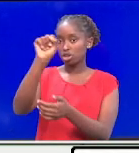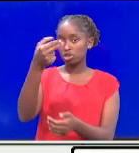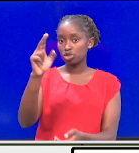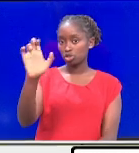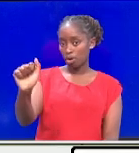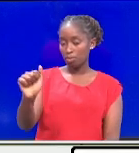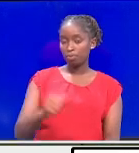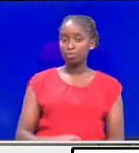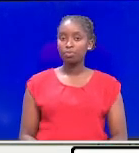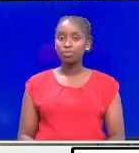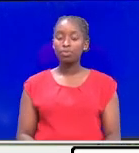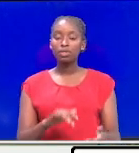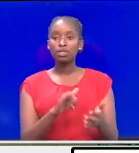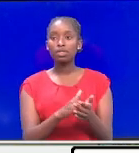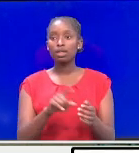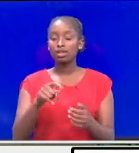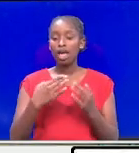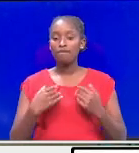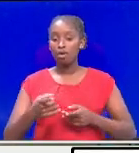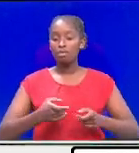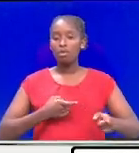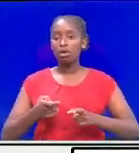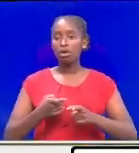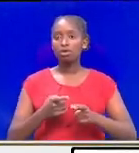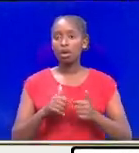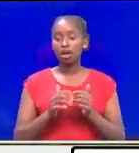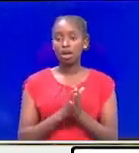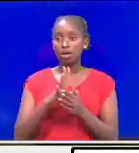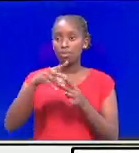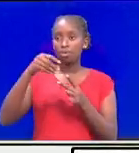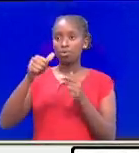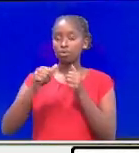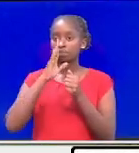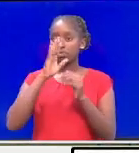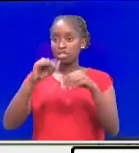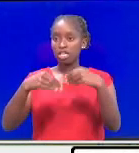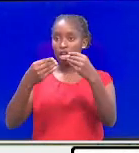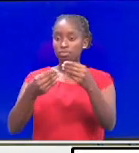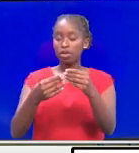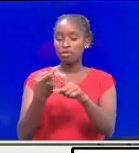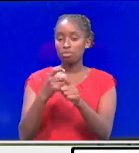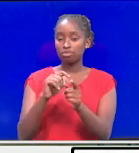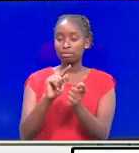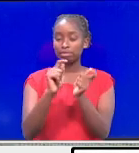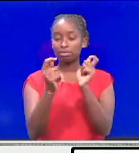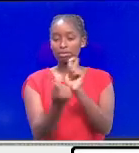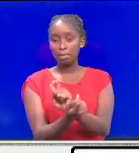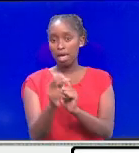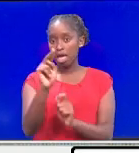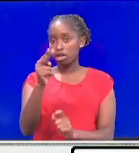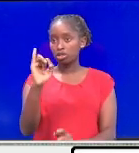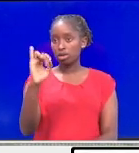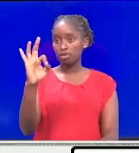operational within the next 24 hours and a prioritization given to the settlement of claims since the transition from NHIF began. I've